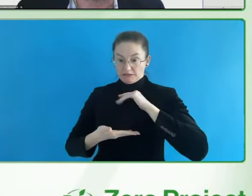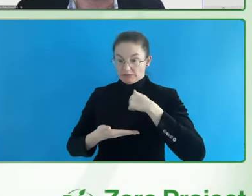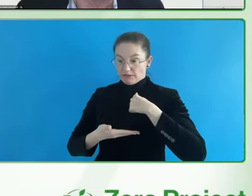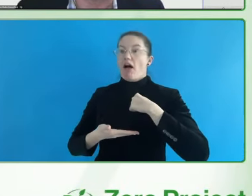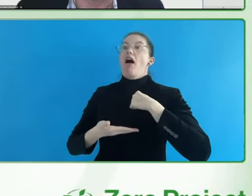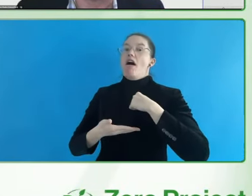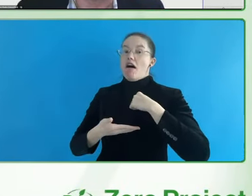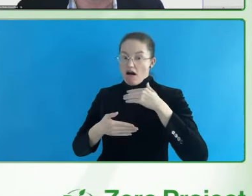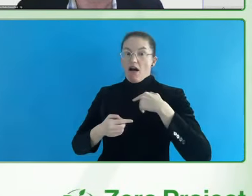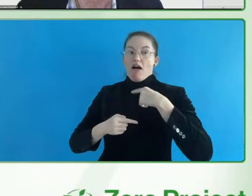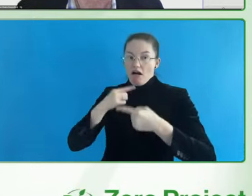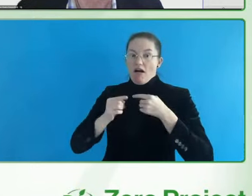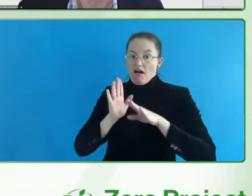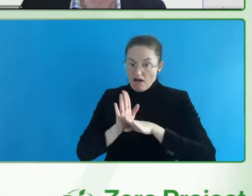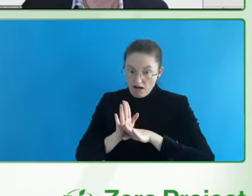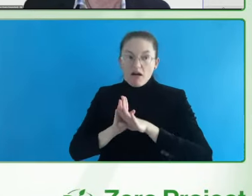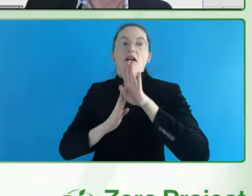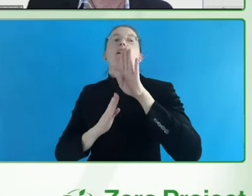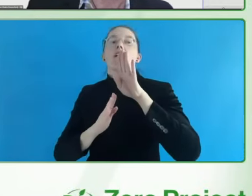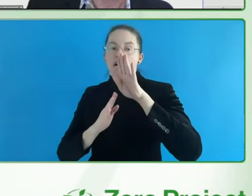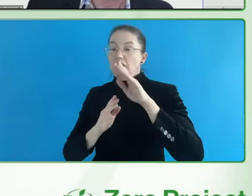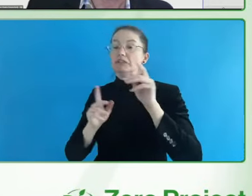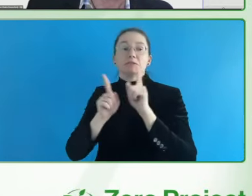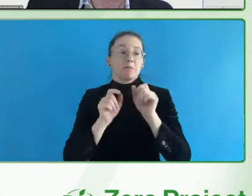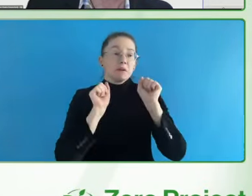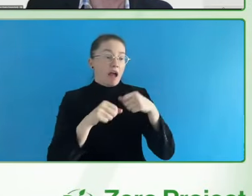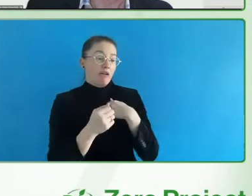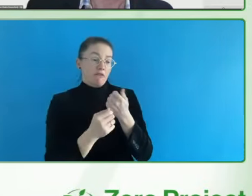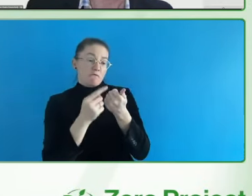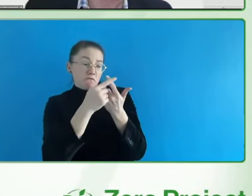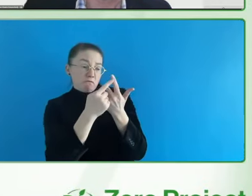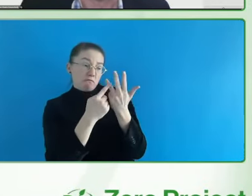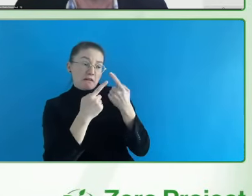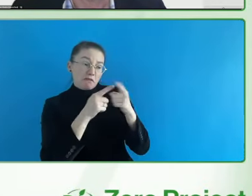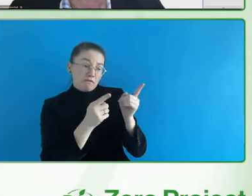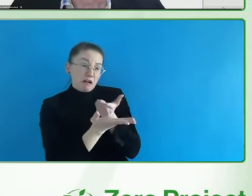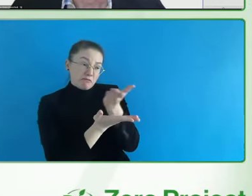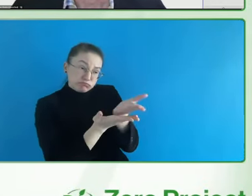that favor and capture the interest of the students.